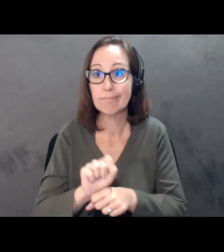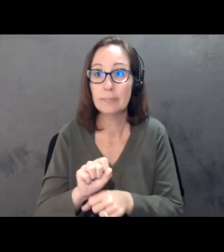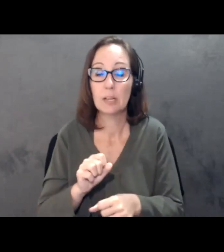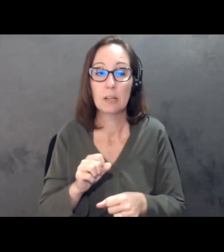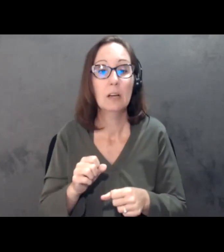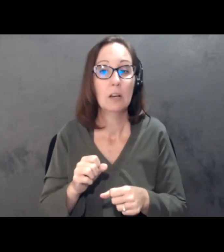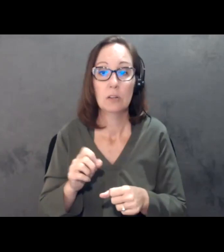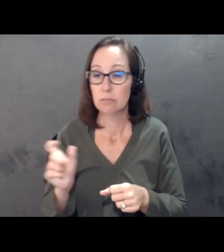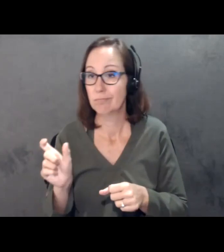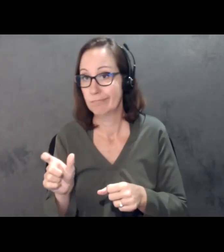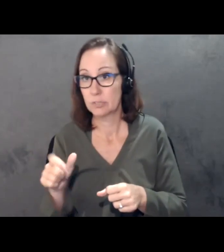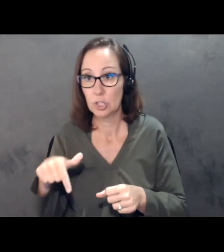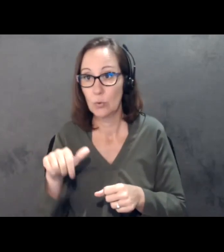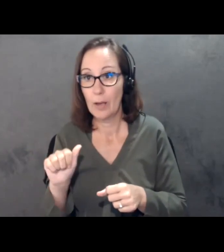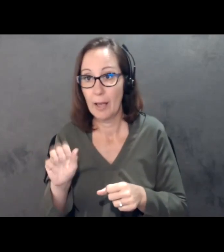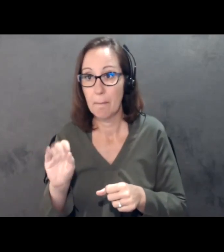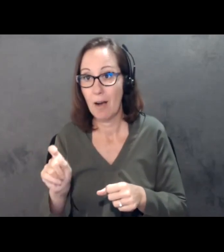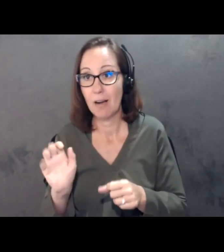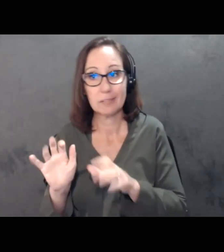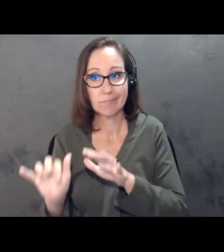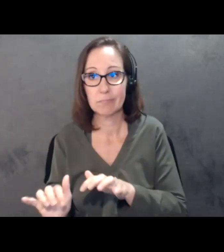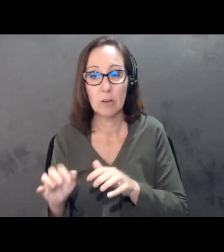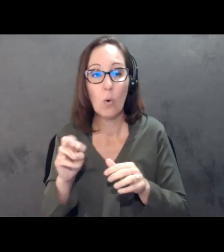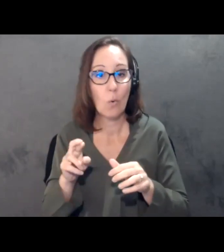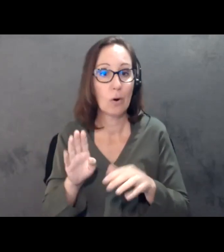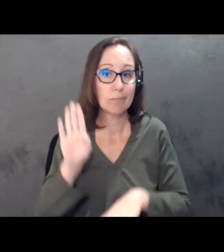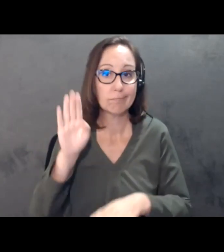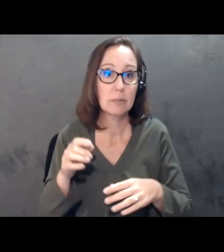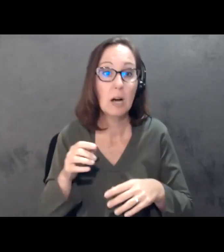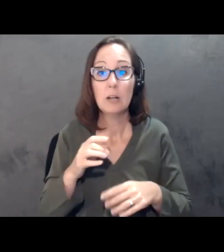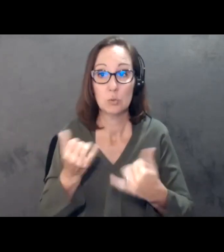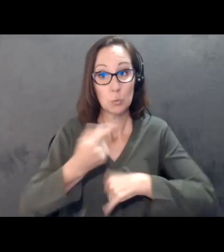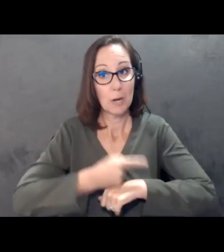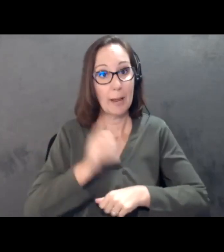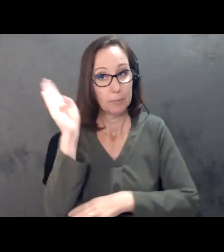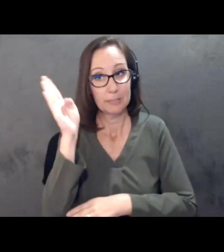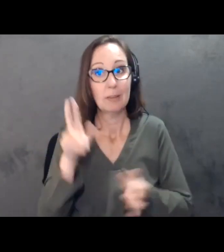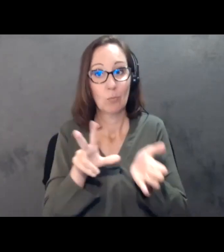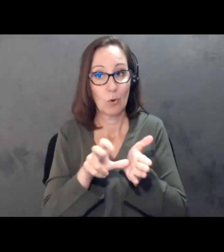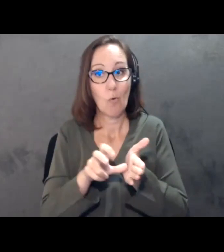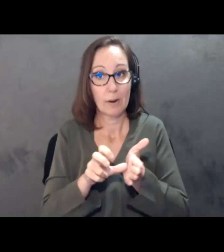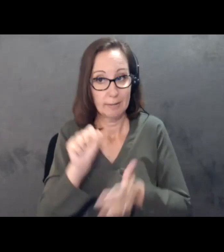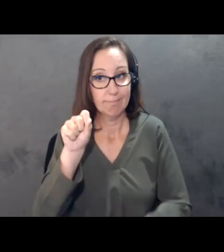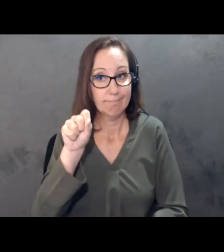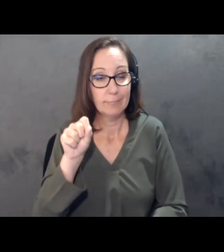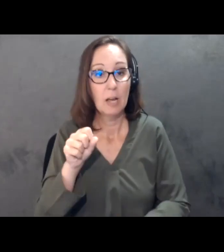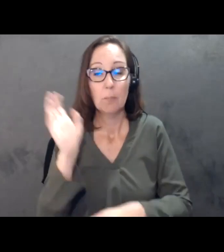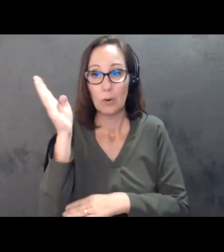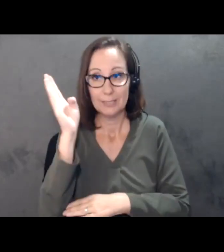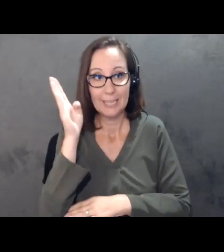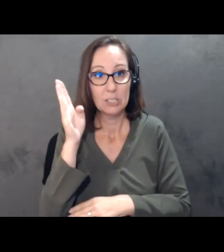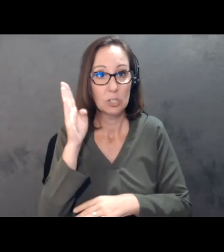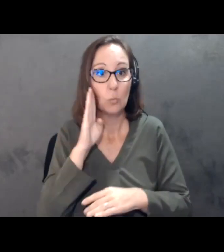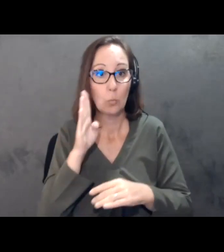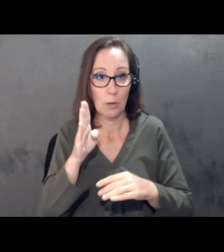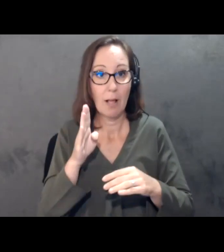into the Q&A box. Again, today's presentation has been recorded, and the presentation will